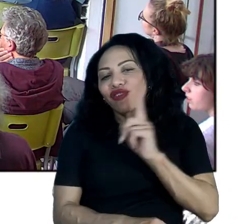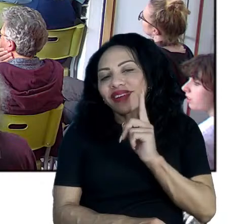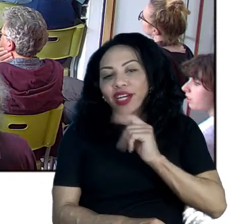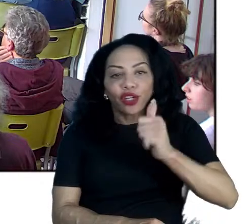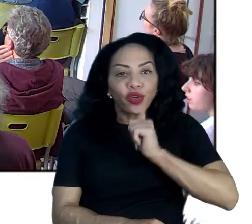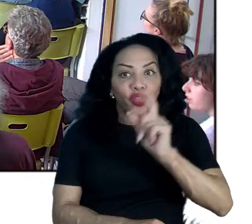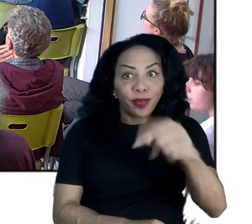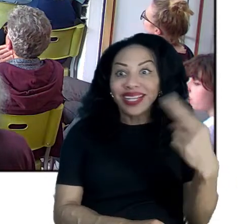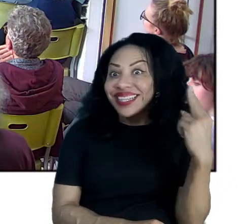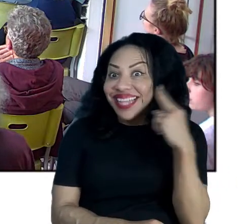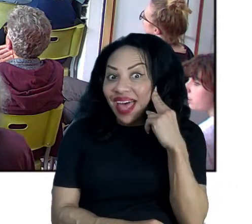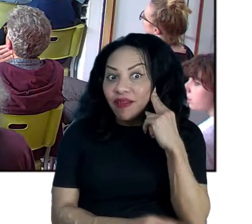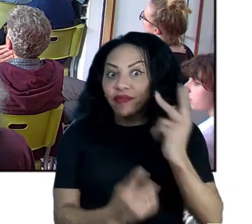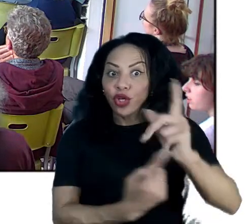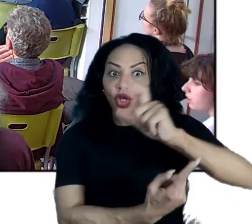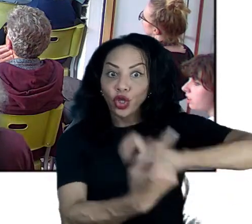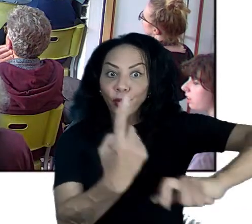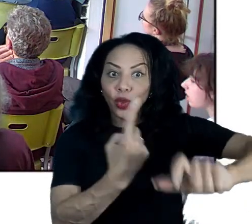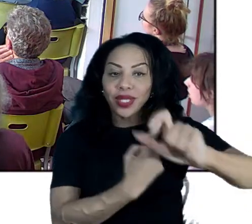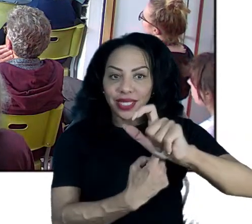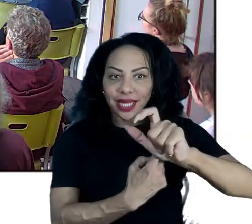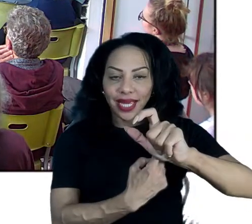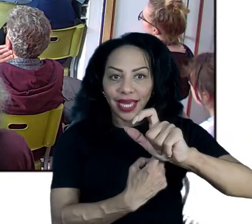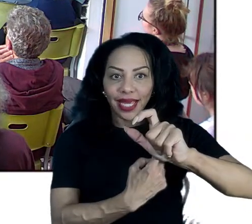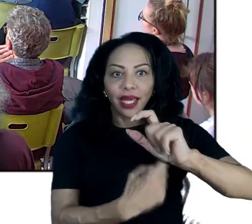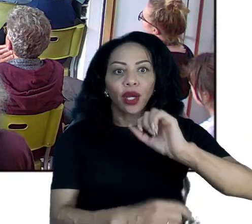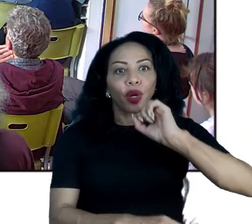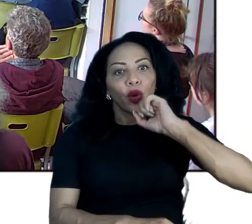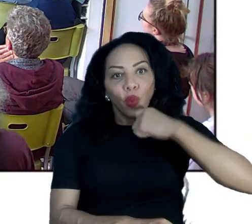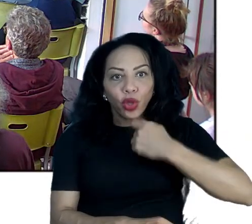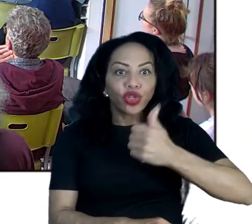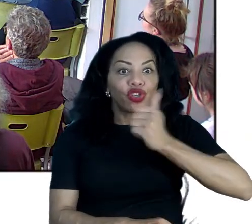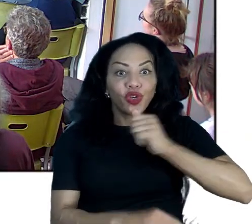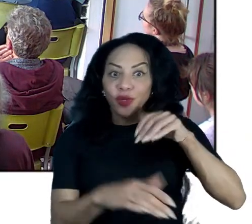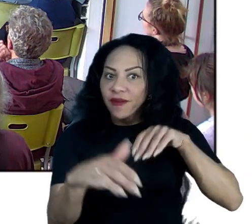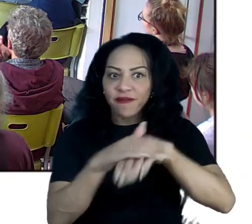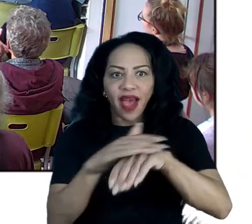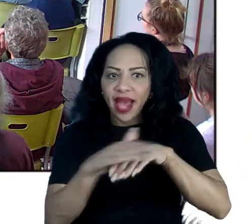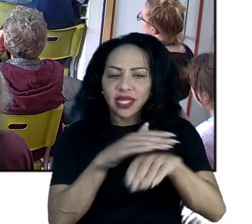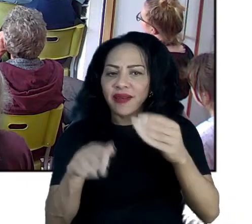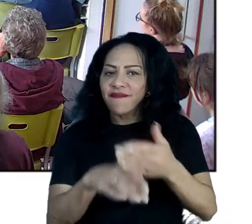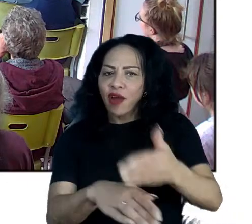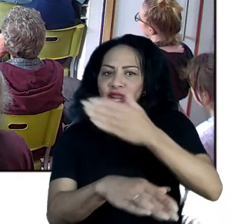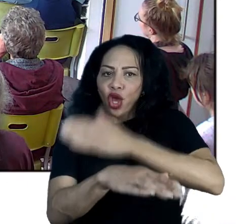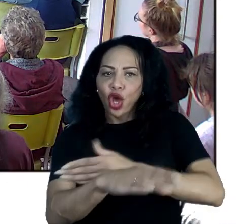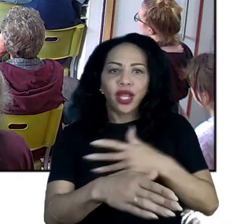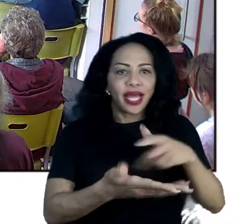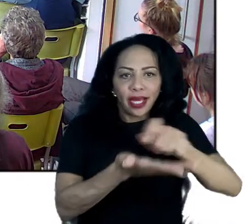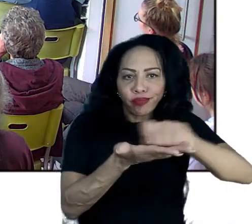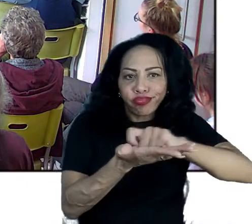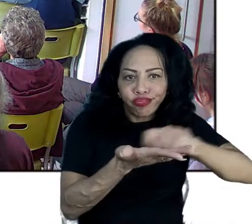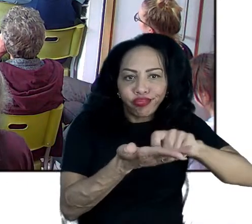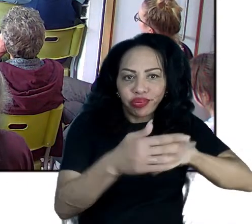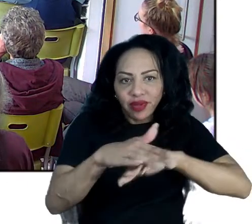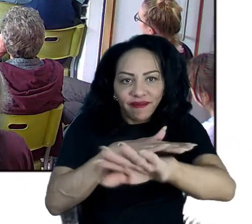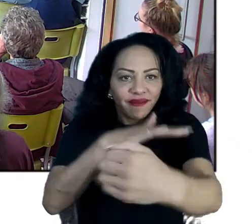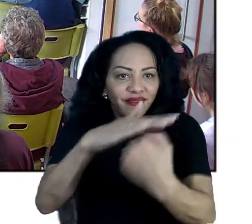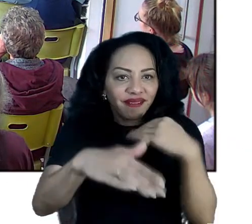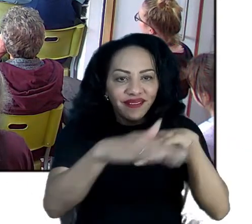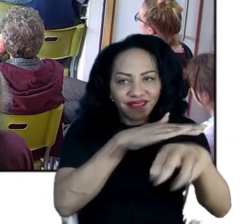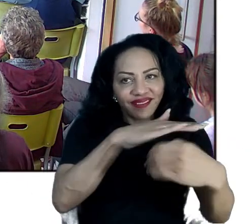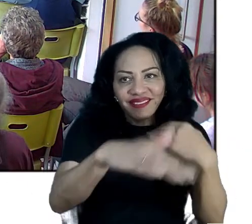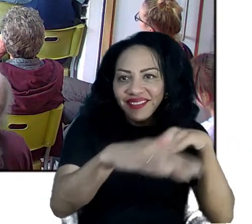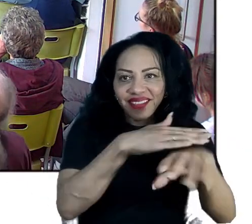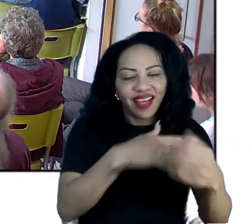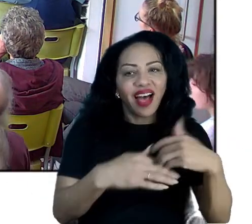other when they couldn't use a standard telephone. I'd love to have conversations with people who had